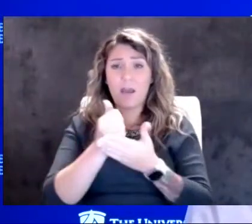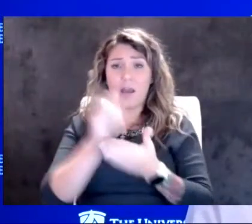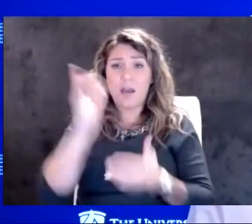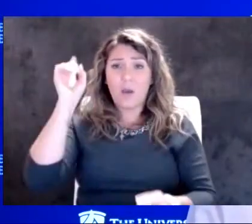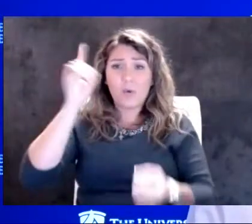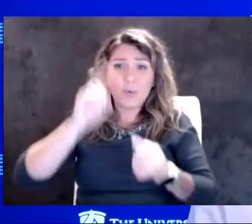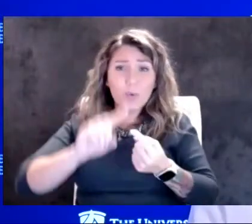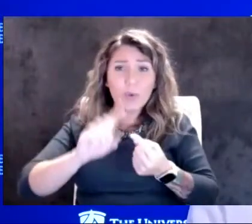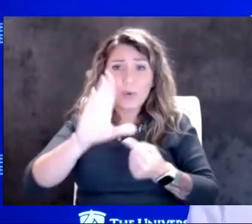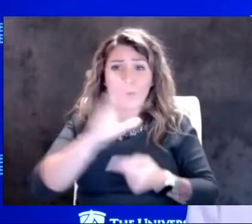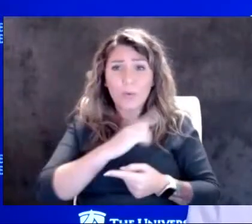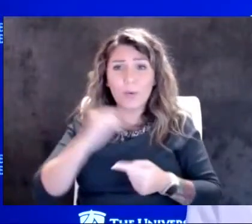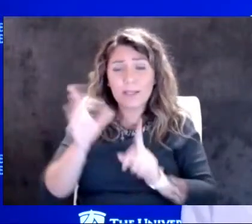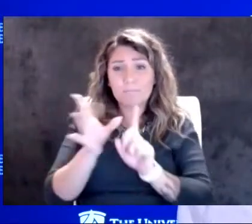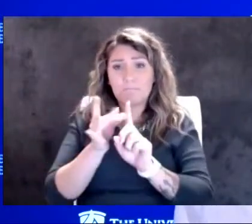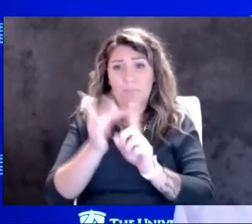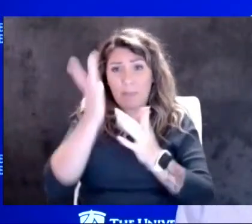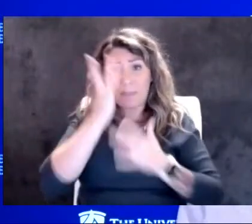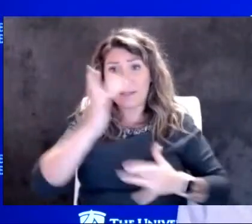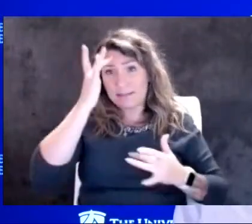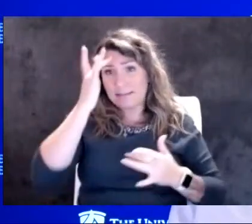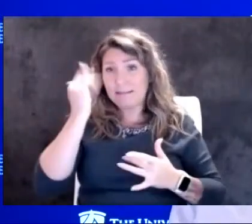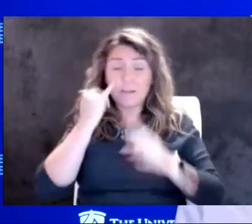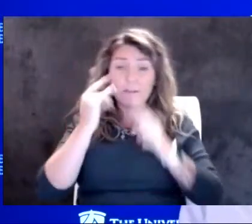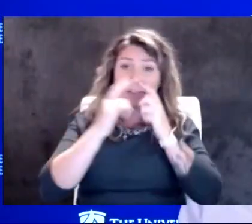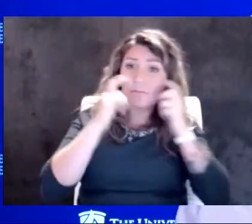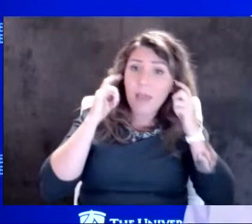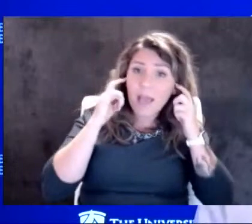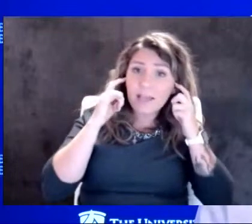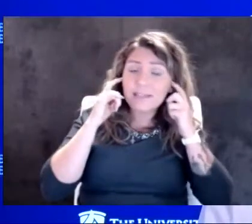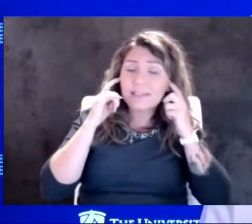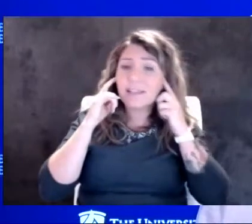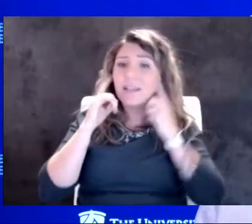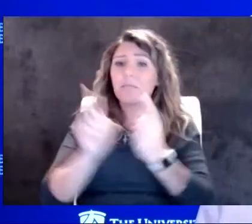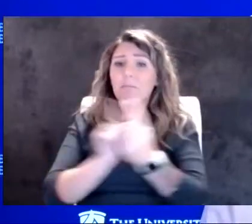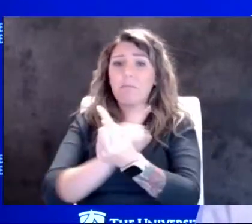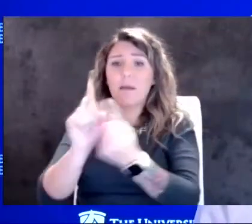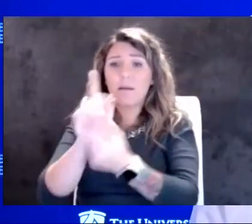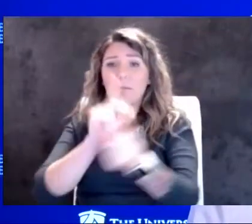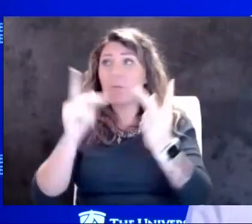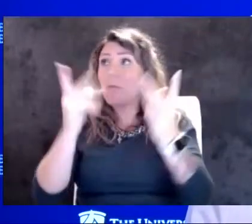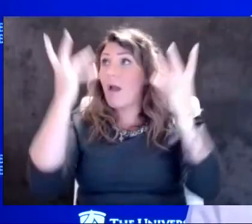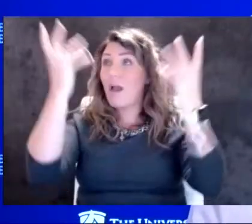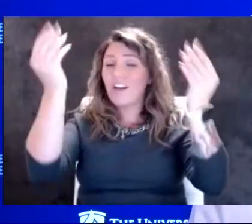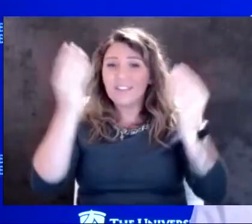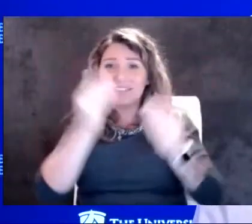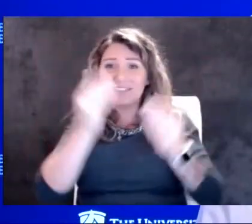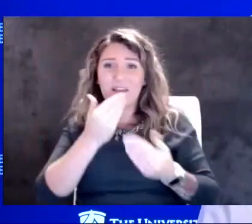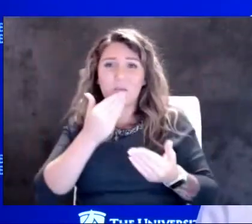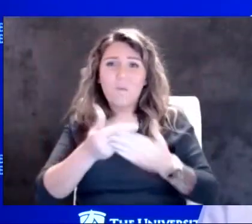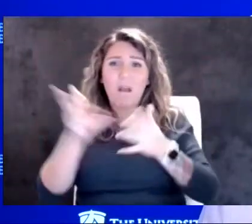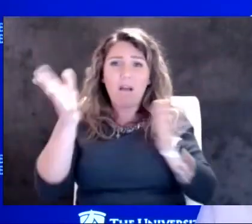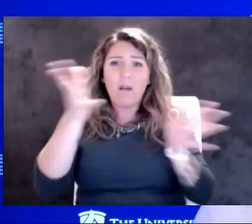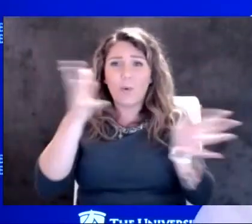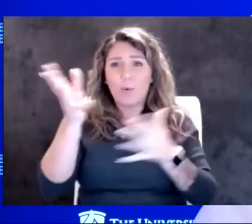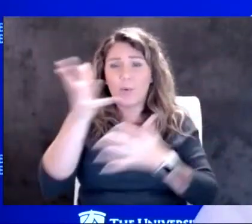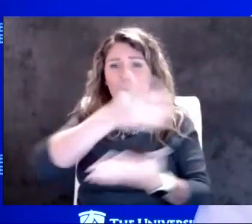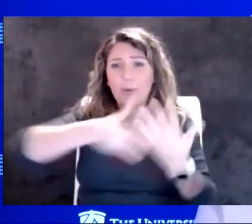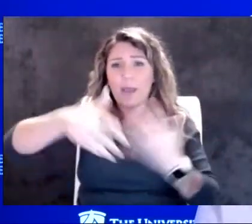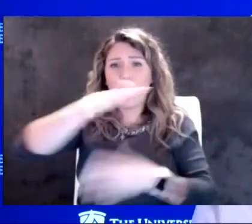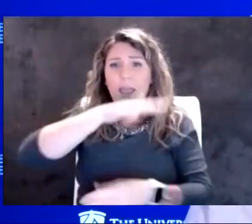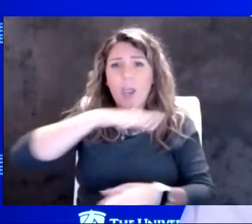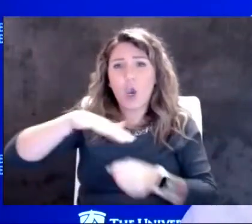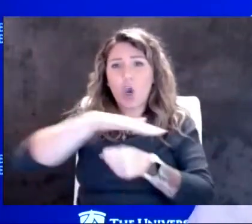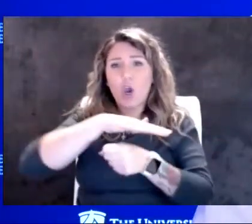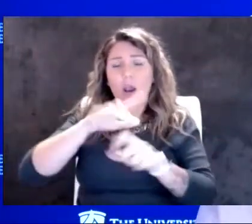disease. Whether it's masking, if you're meeting with people, meeting outdoors, doing in well-ventilated areas, things of that nature. But still,